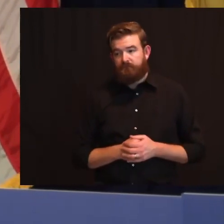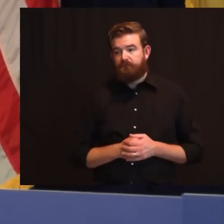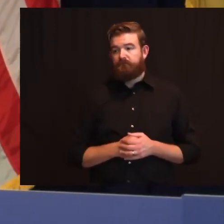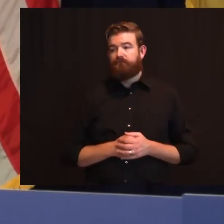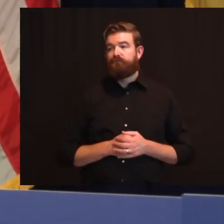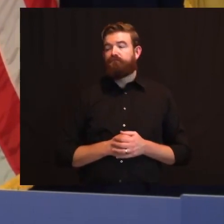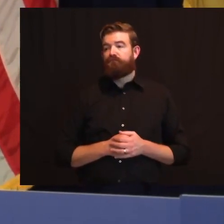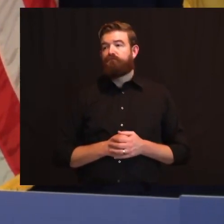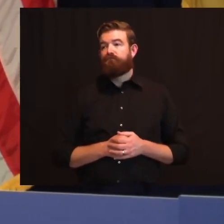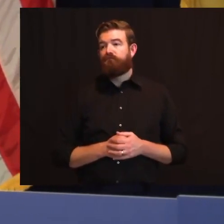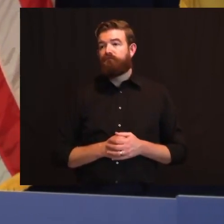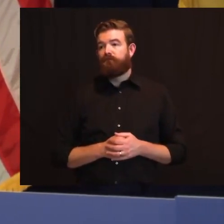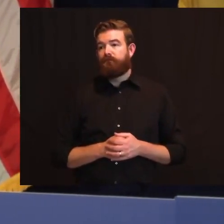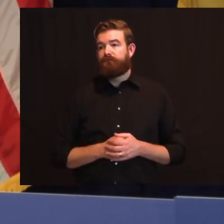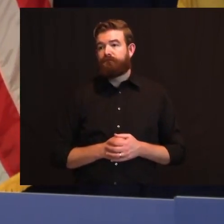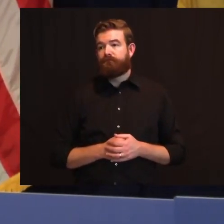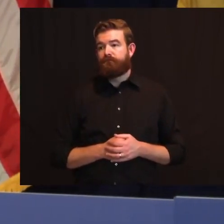time today either. But